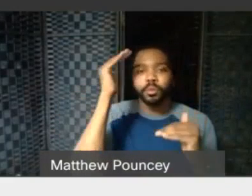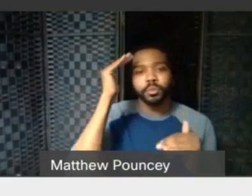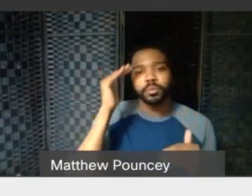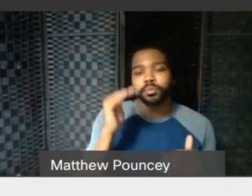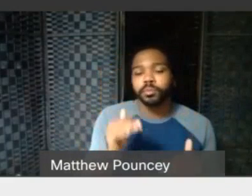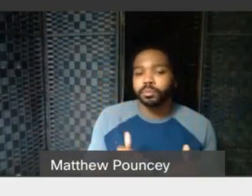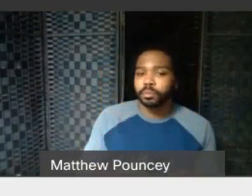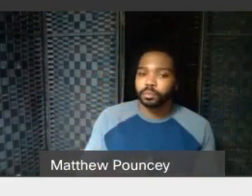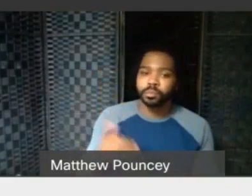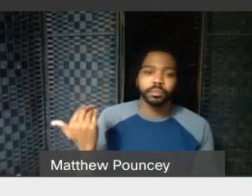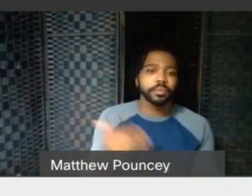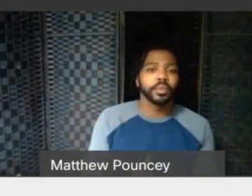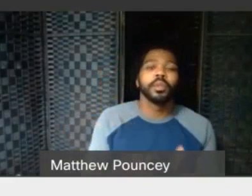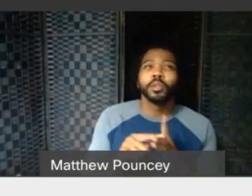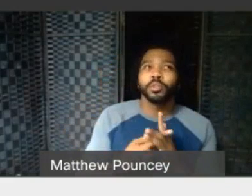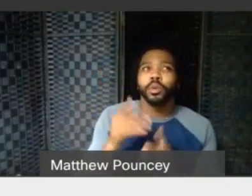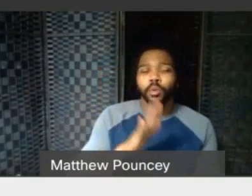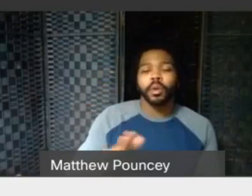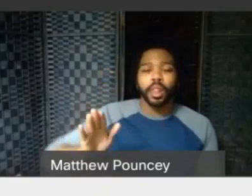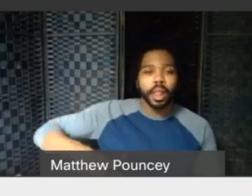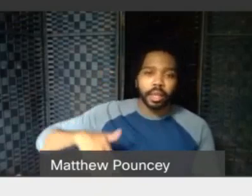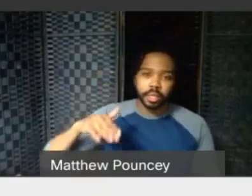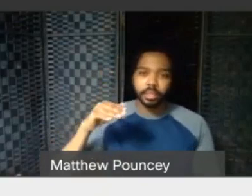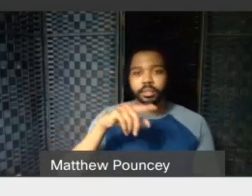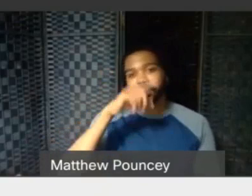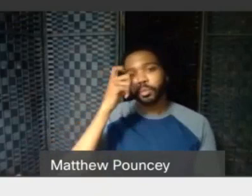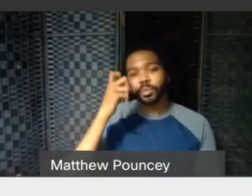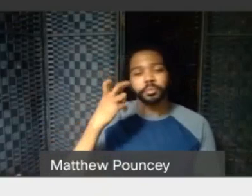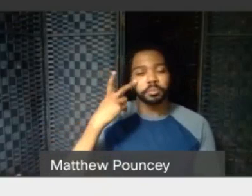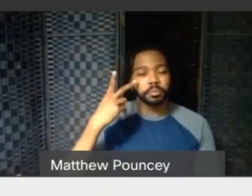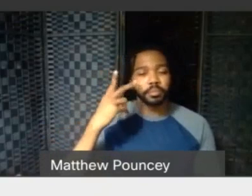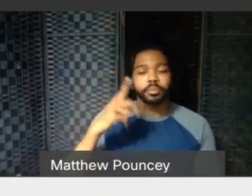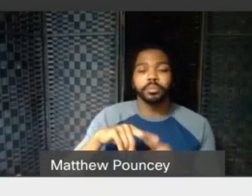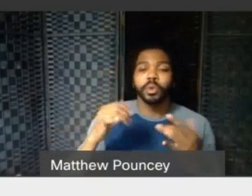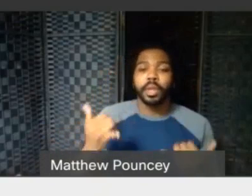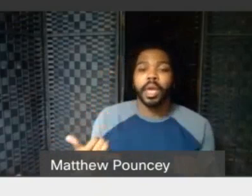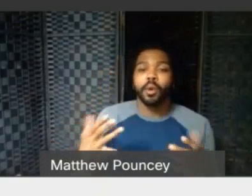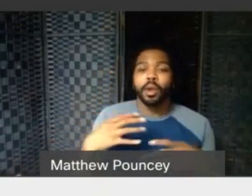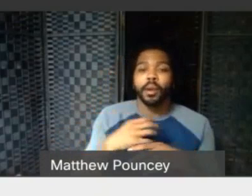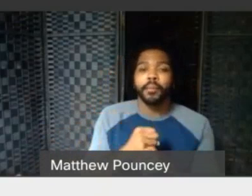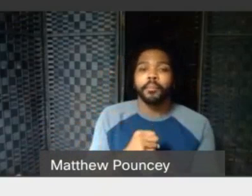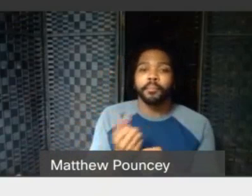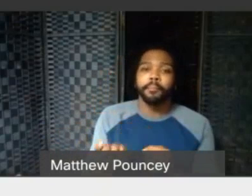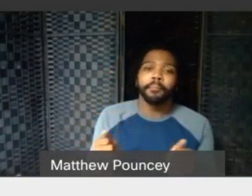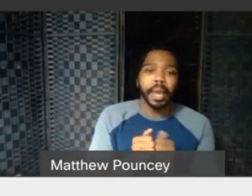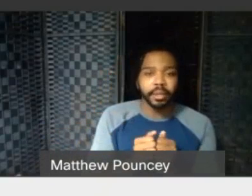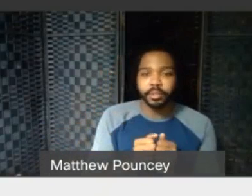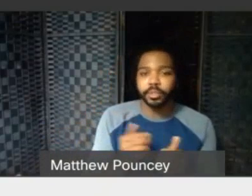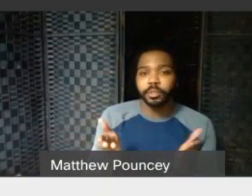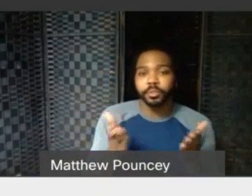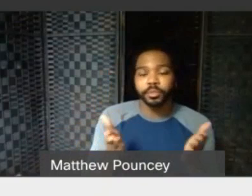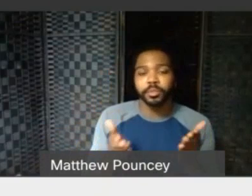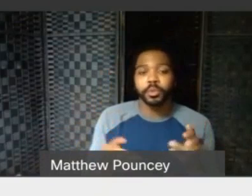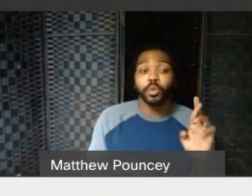starting sometime in late summer. At this time, we're kind of combining some of our services. So respite's being combined into